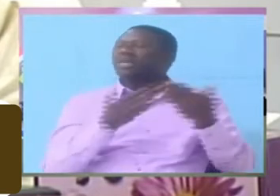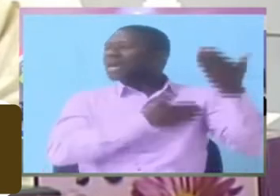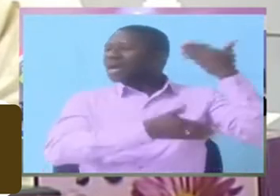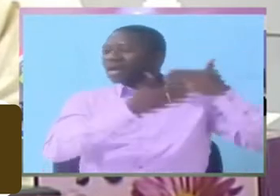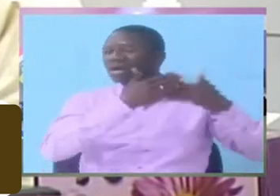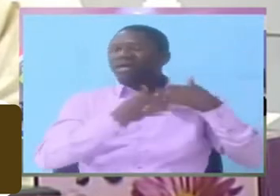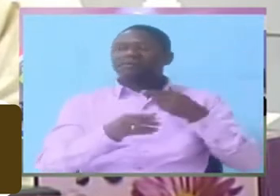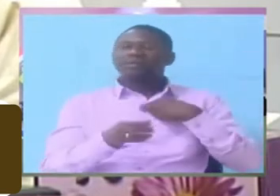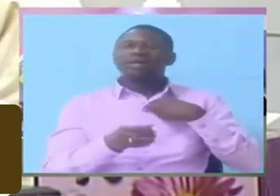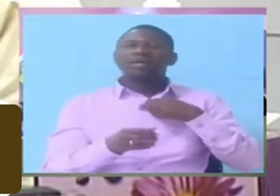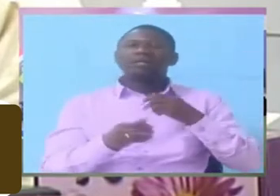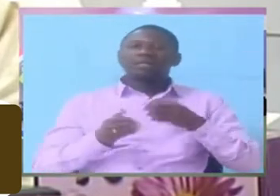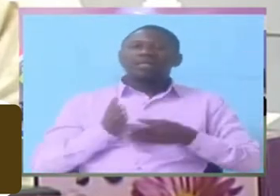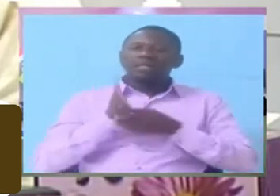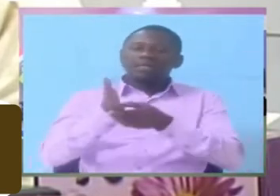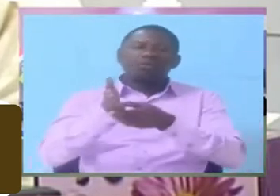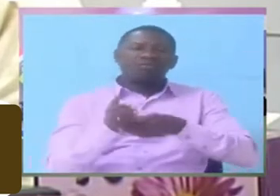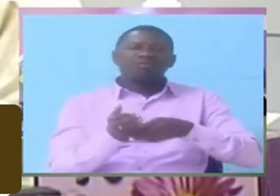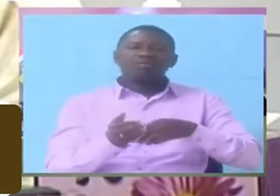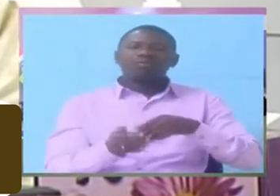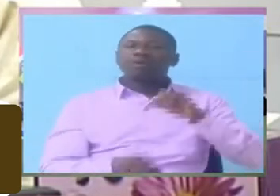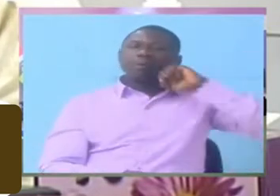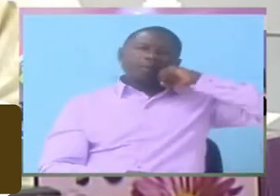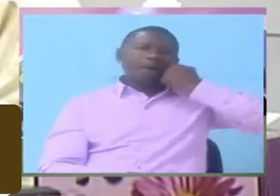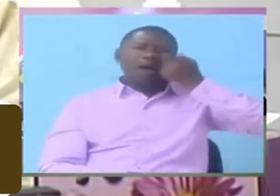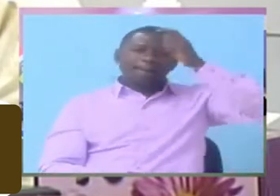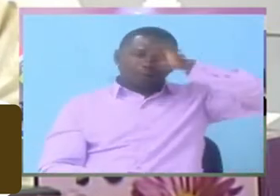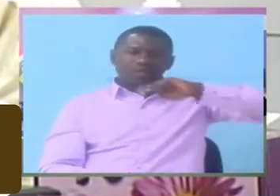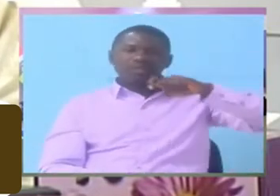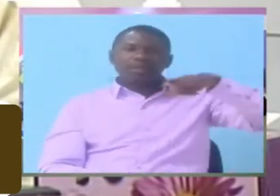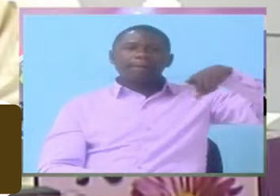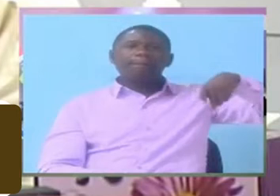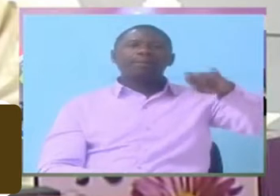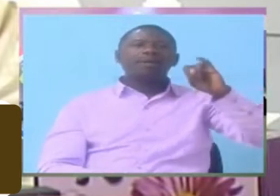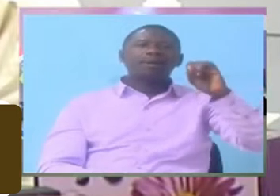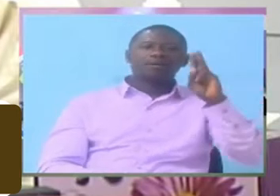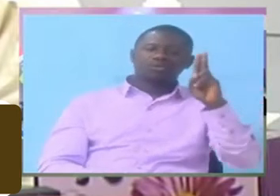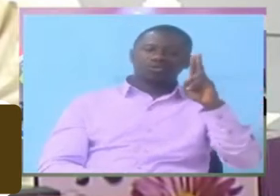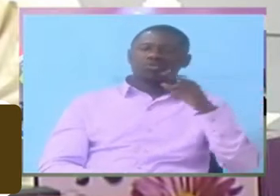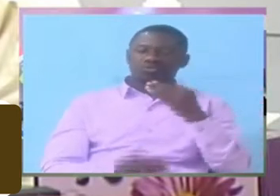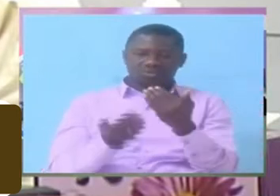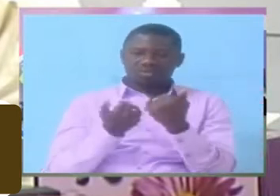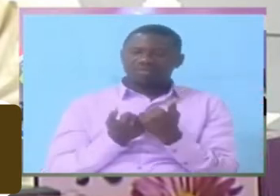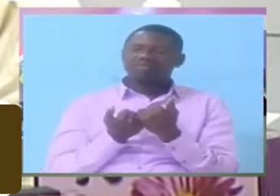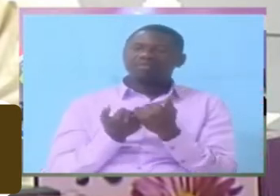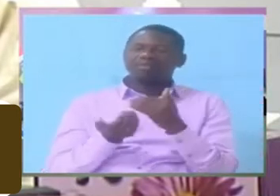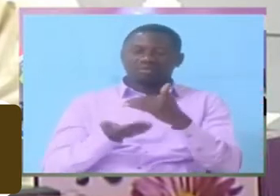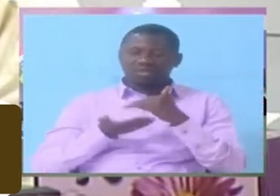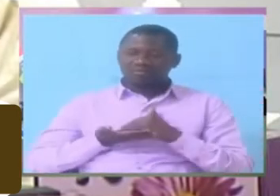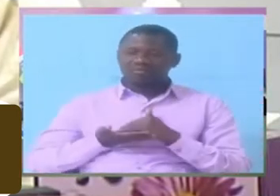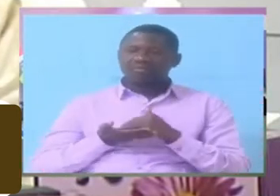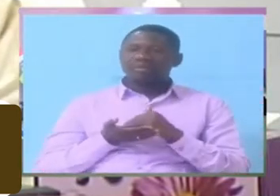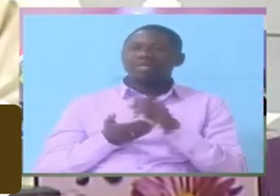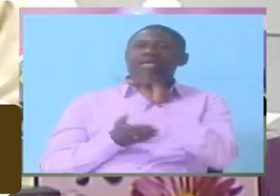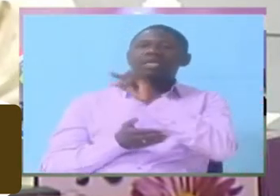Watembo memu commander the PIU memu ila nyato nkote ngakango diala. To provide me with names of officers that are very